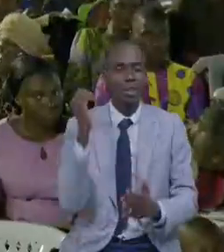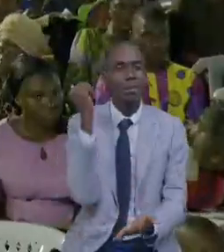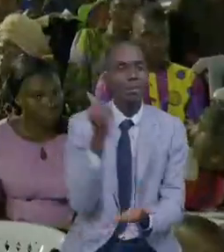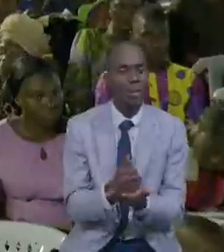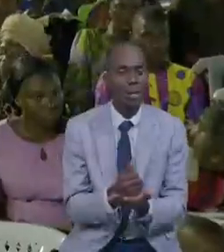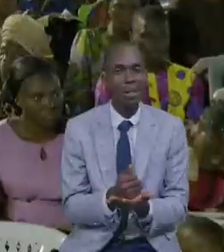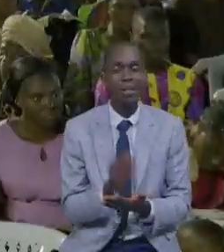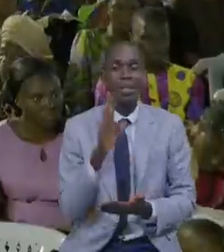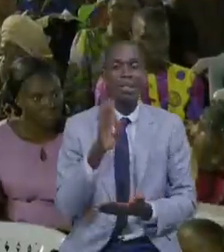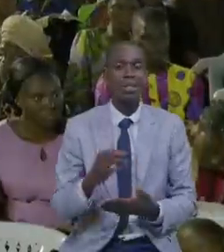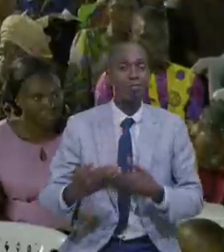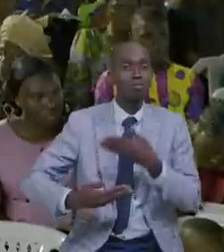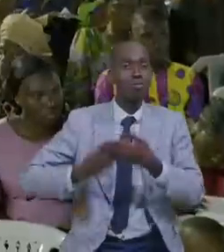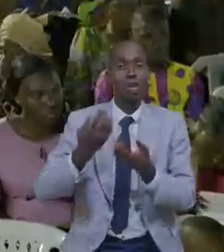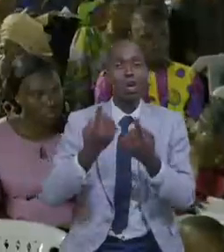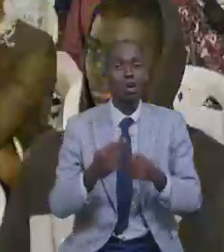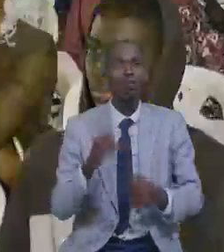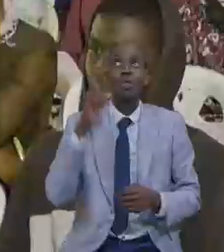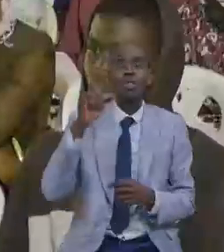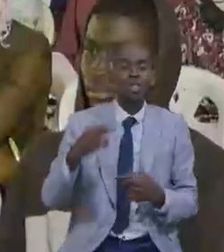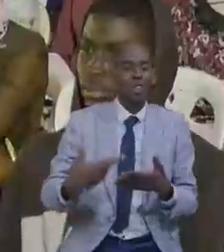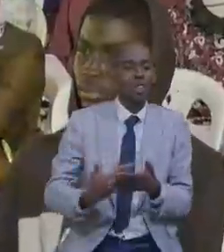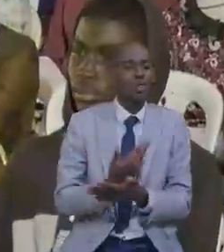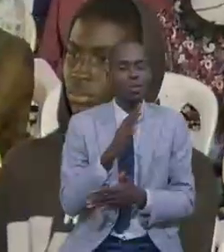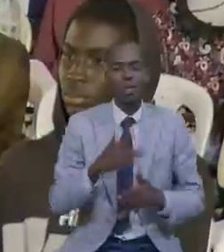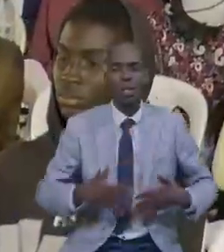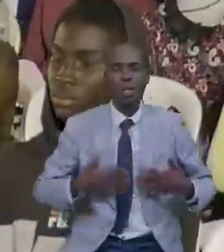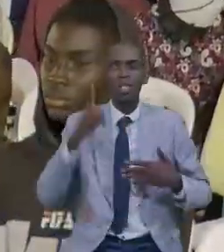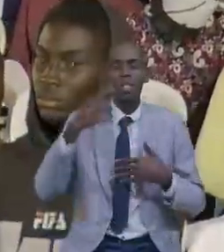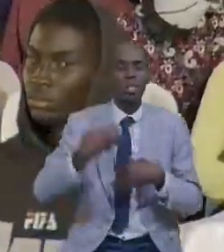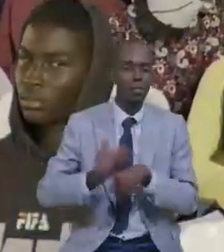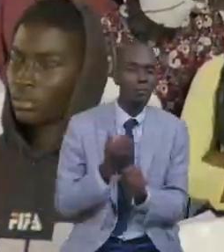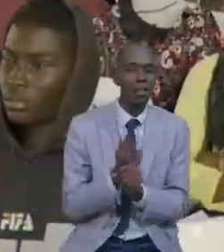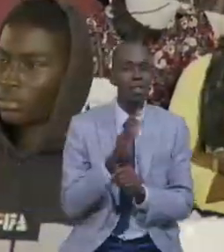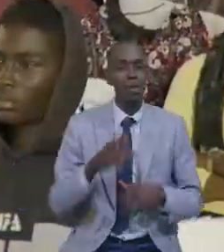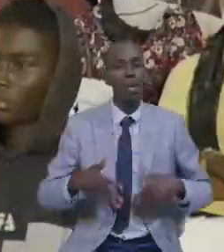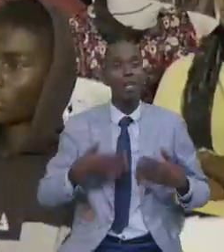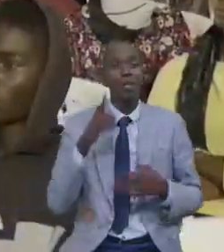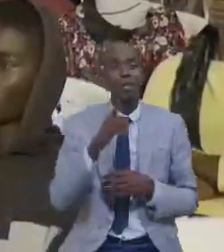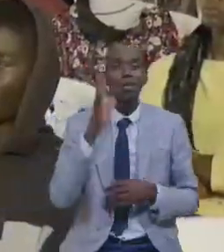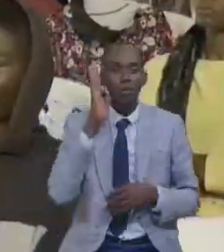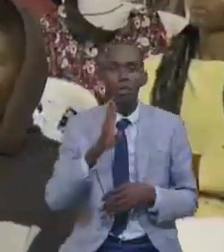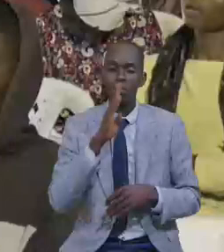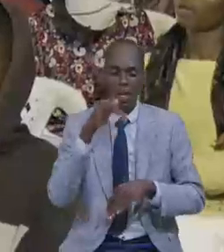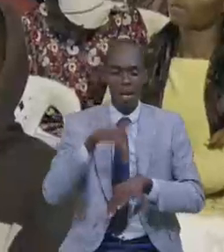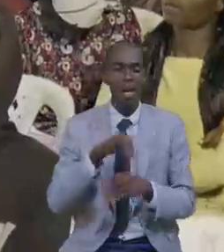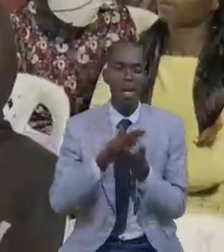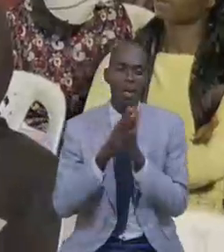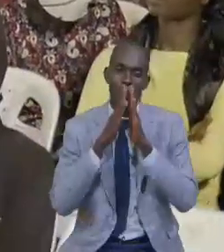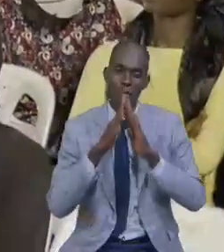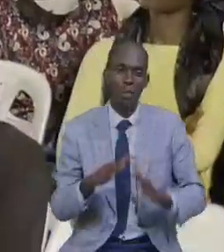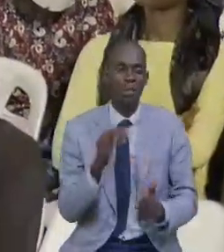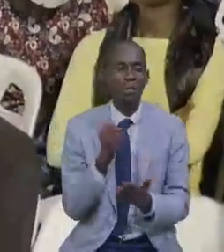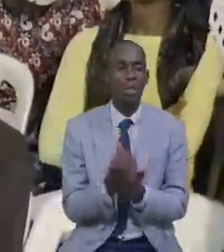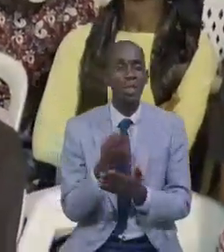Regeneration comes, he renews your life, he refashions your life, you will be at peace. The peace of